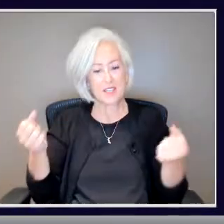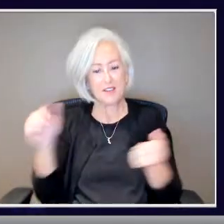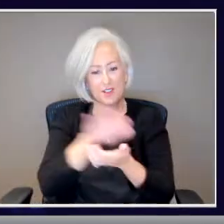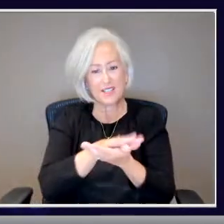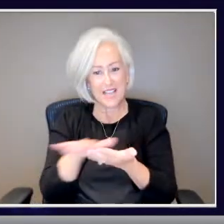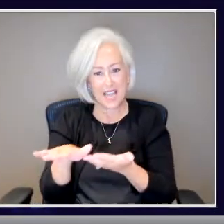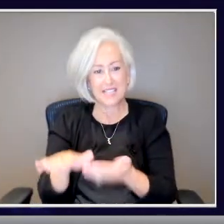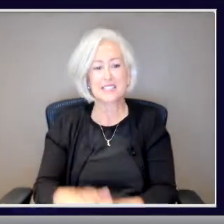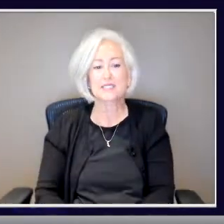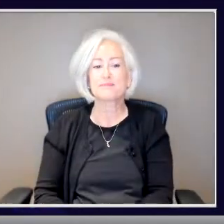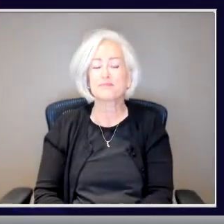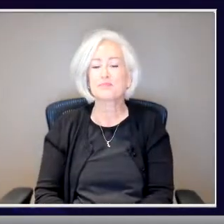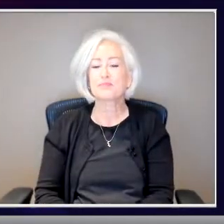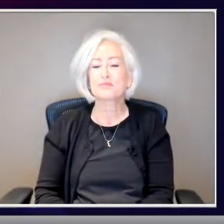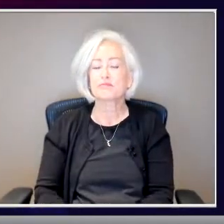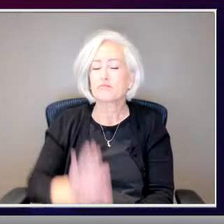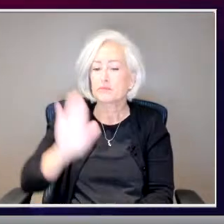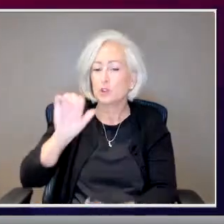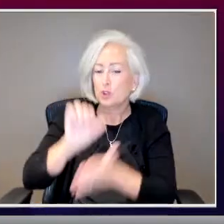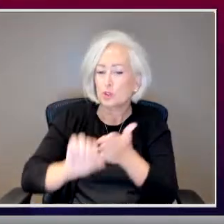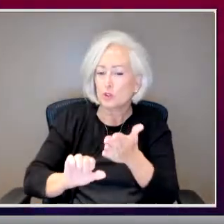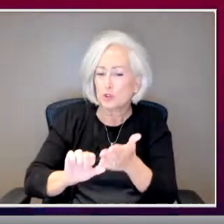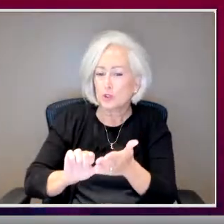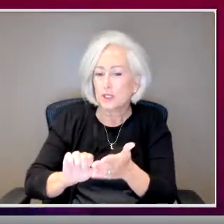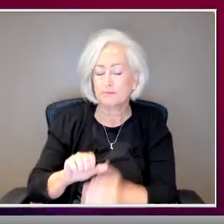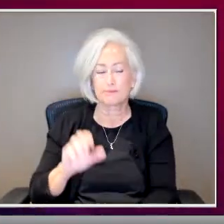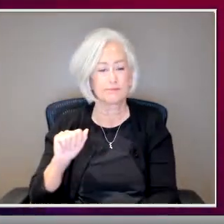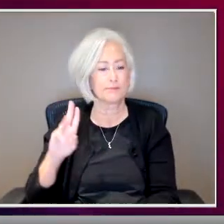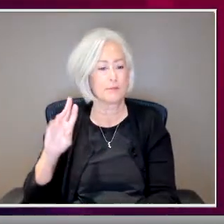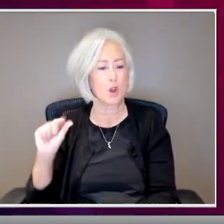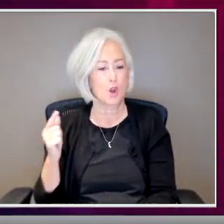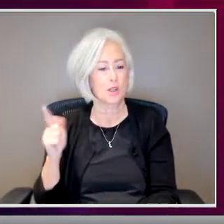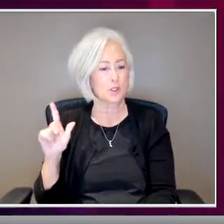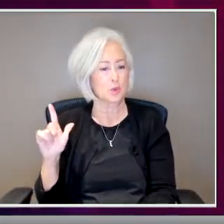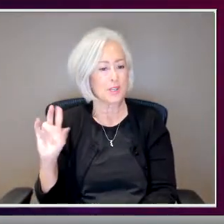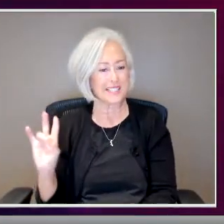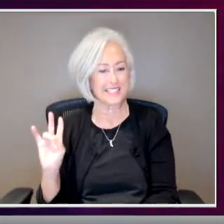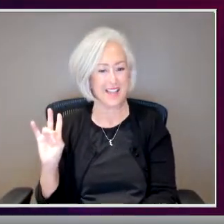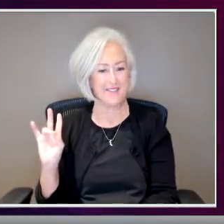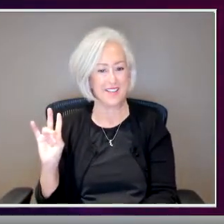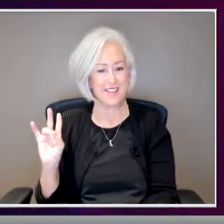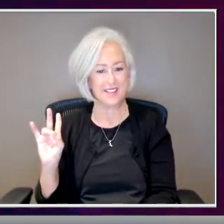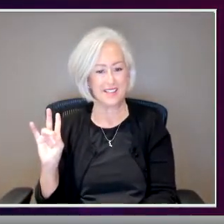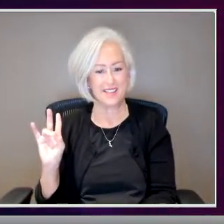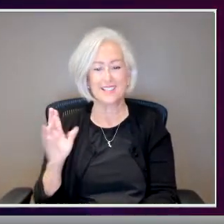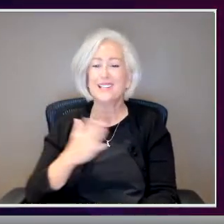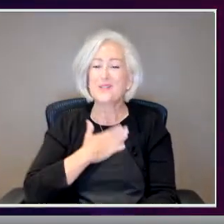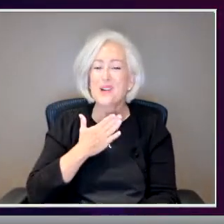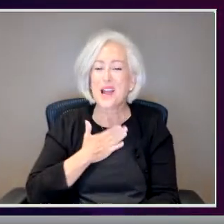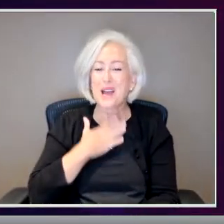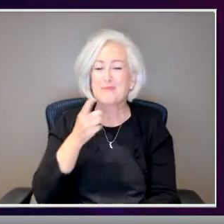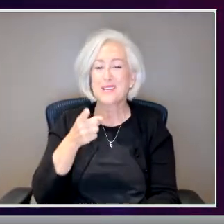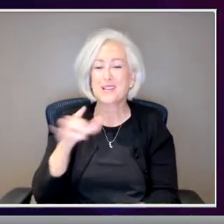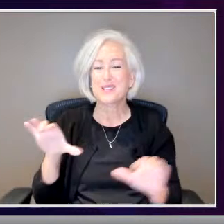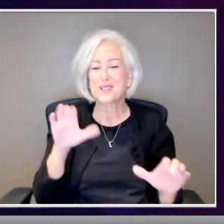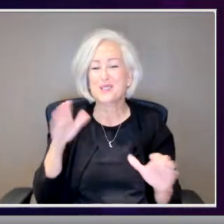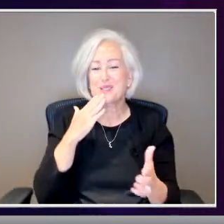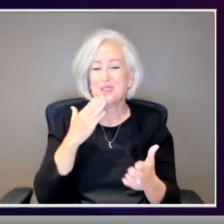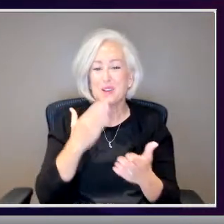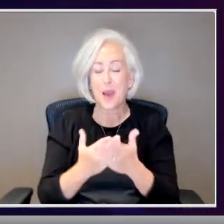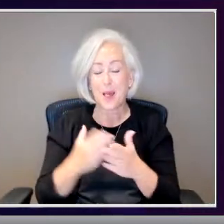your surgery? August 27th. Well, we're so glad you're doing well and back to